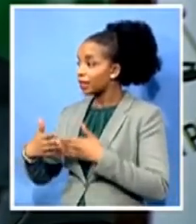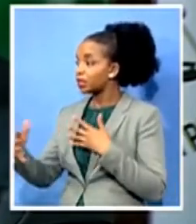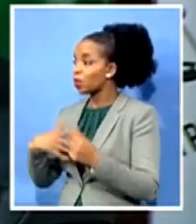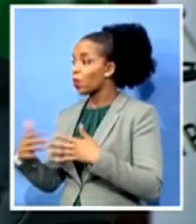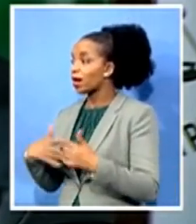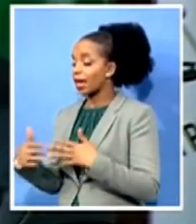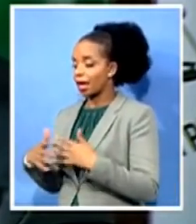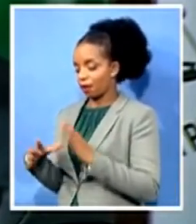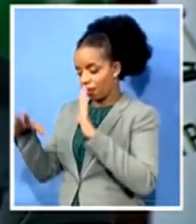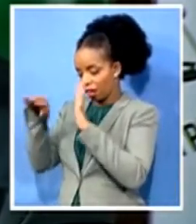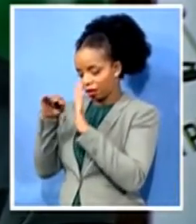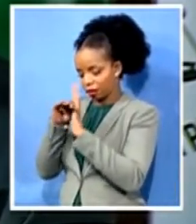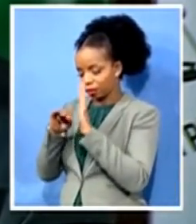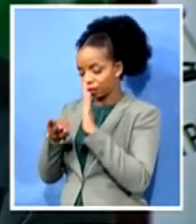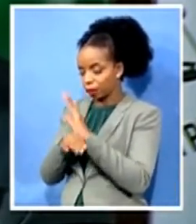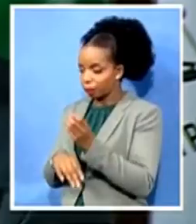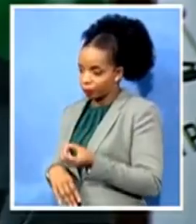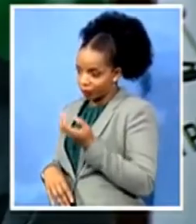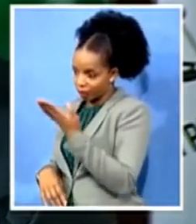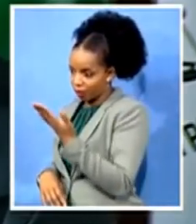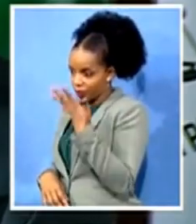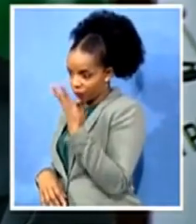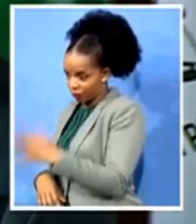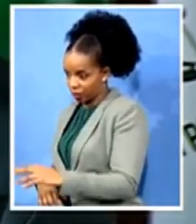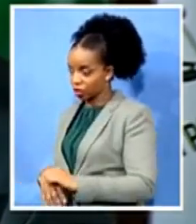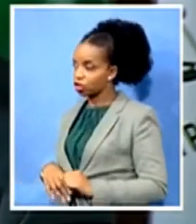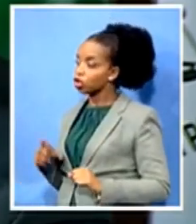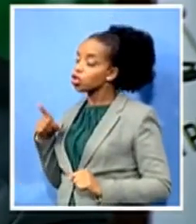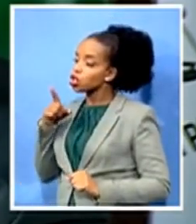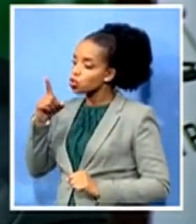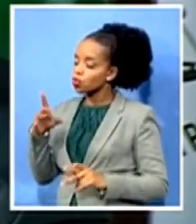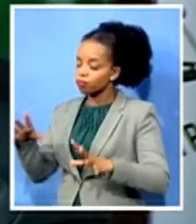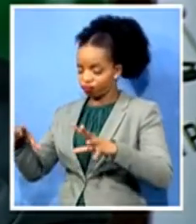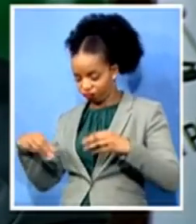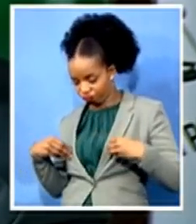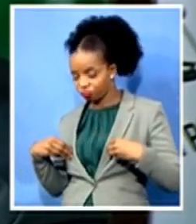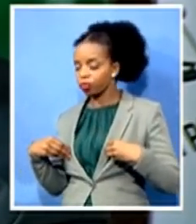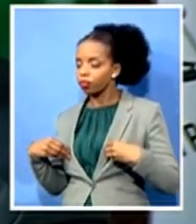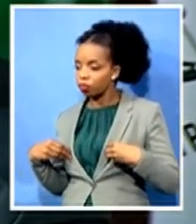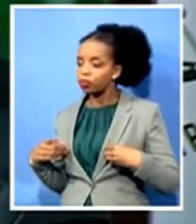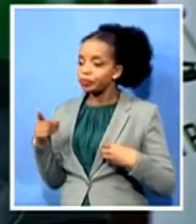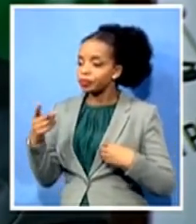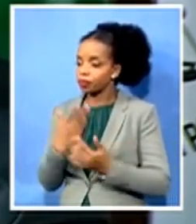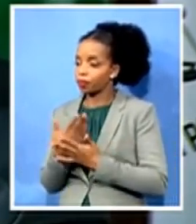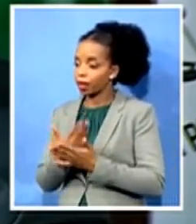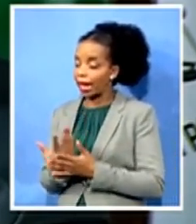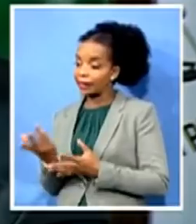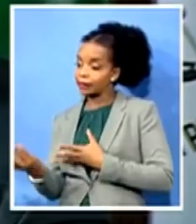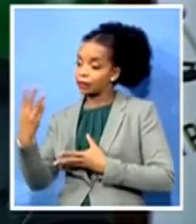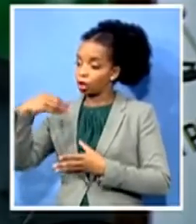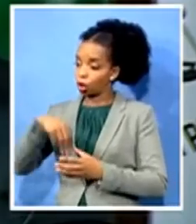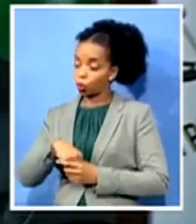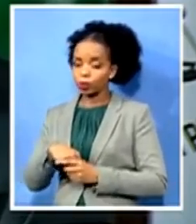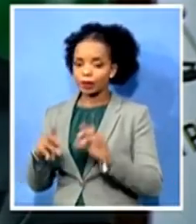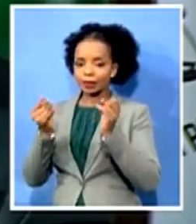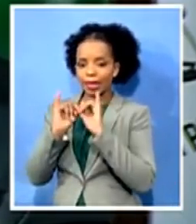you accepted that it could include contractors who had not been in the database of the department before.